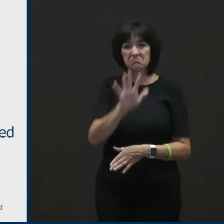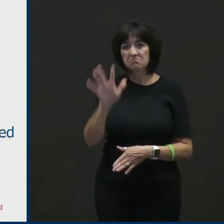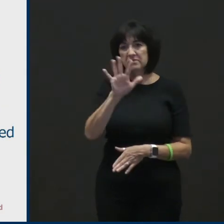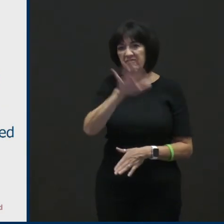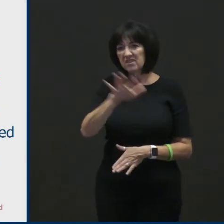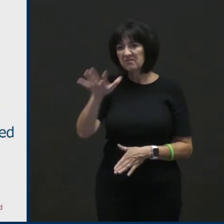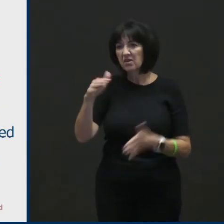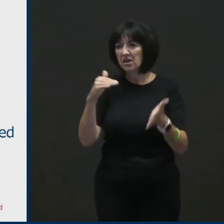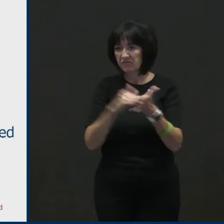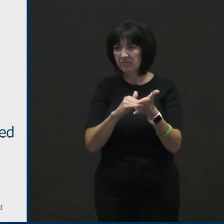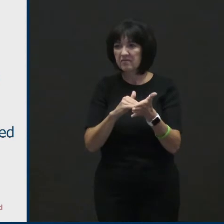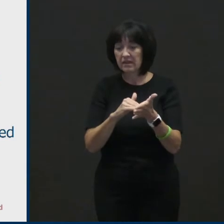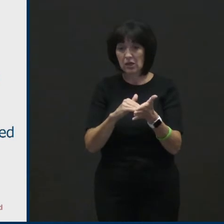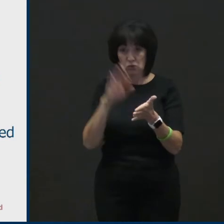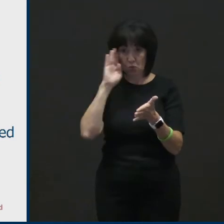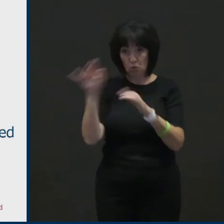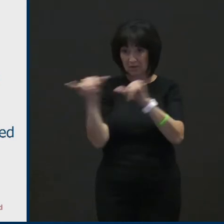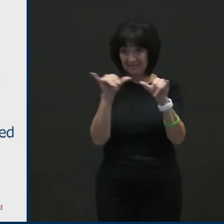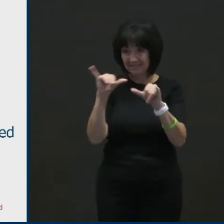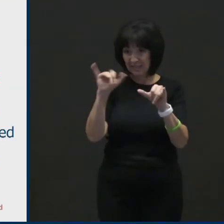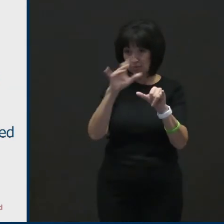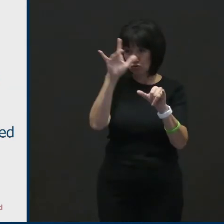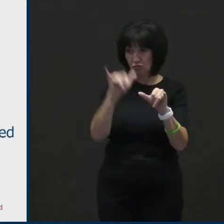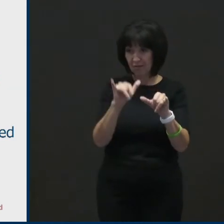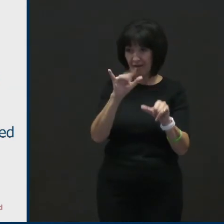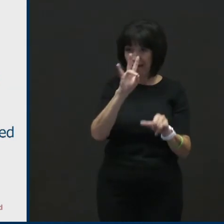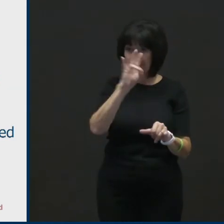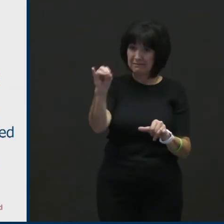So as the governor said a little bit ago, we have to make sure we,